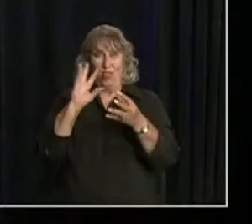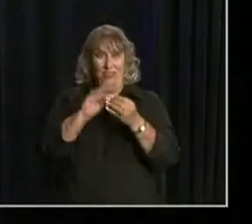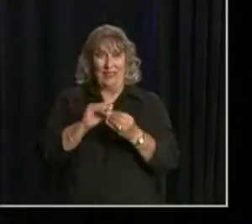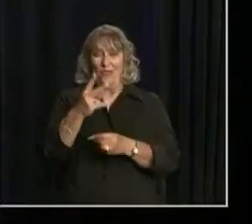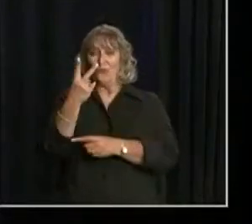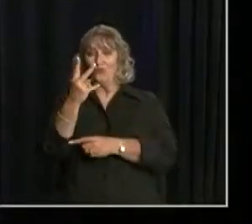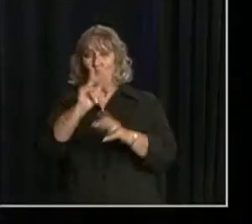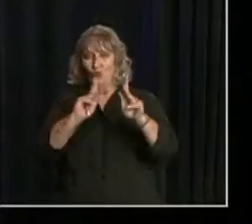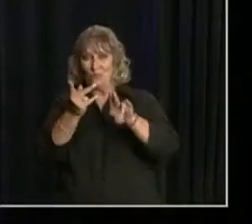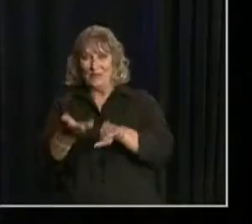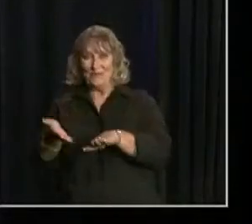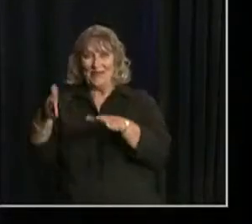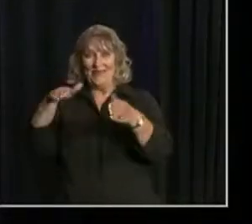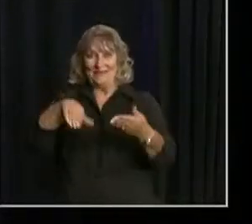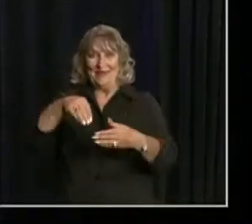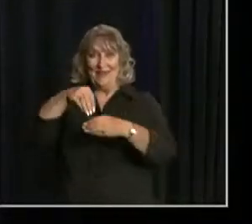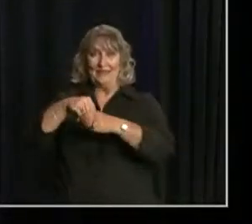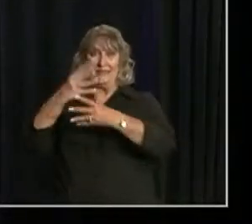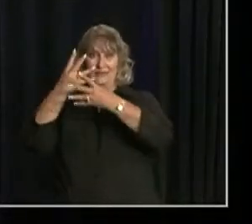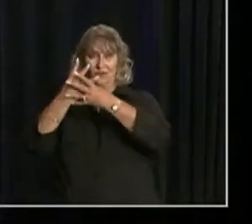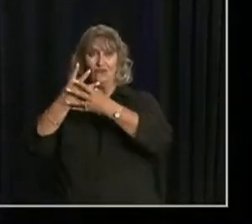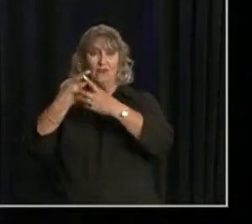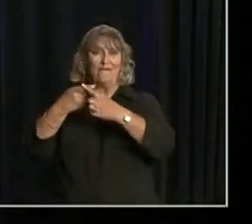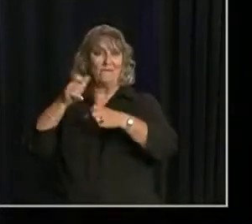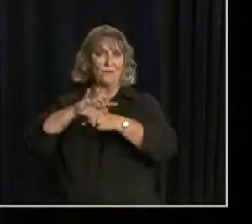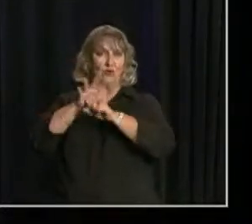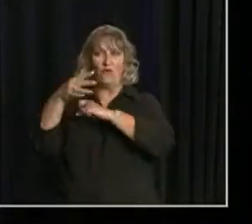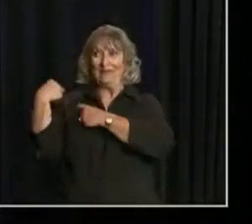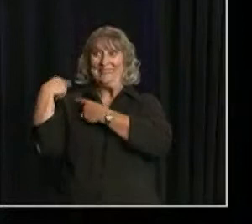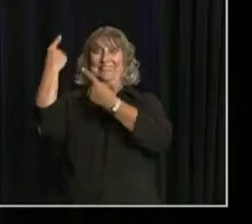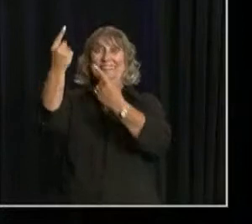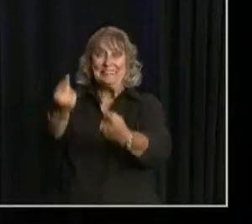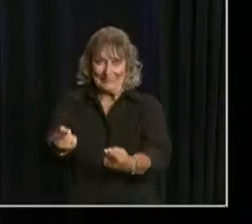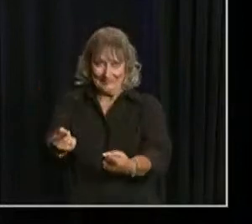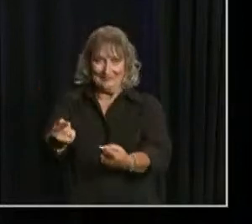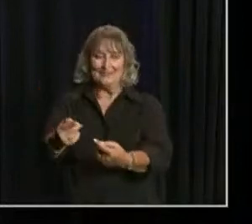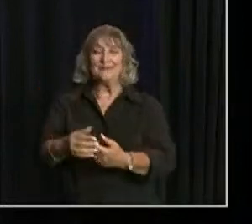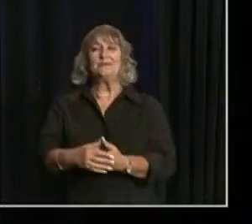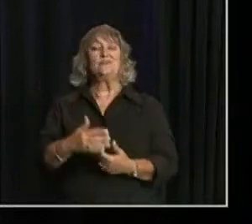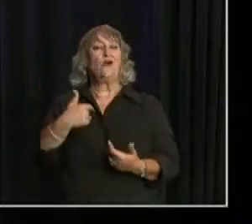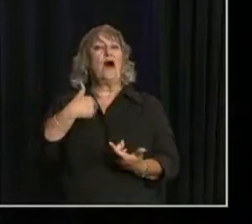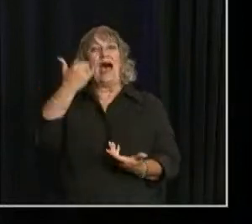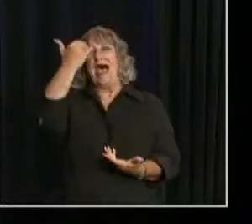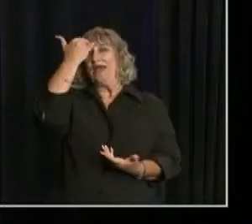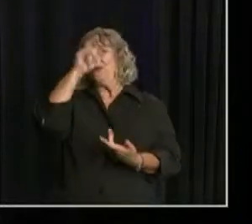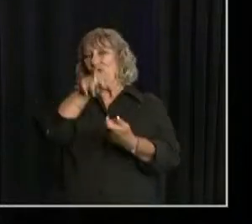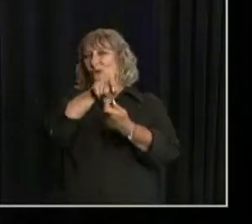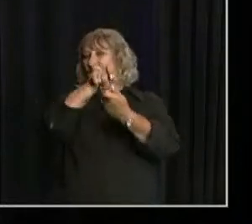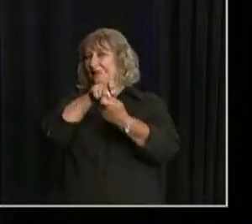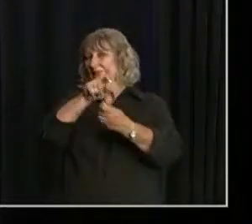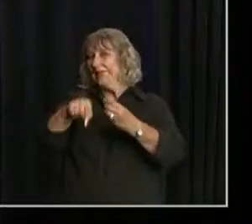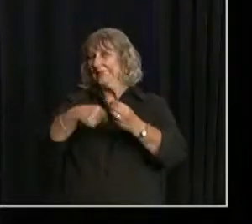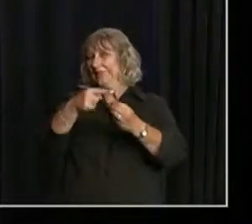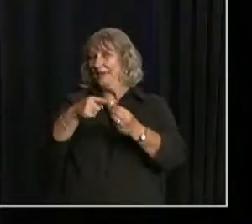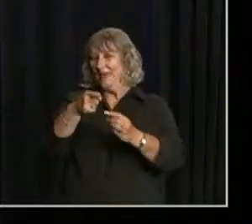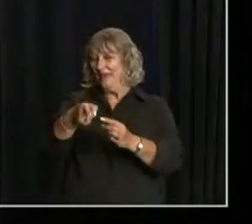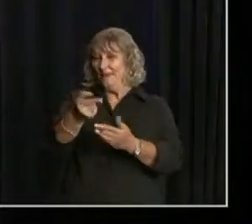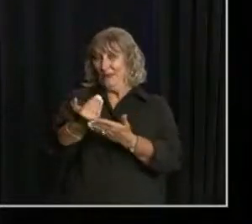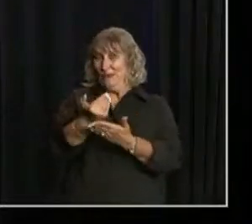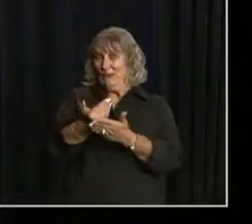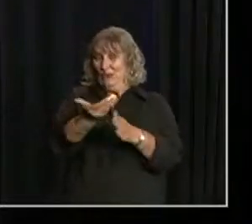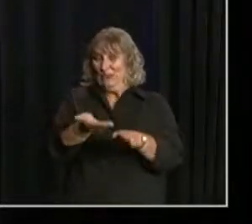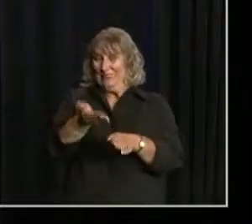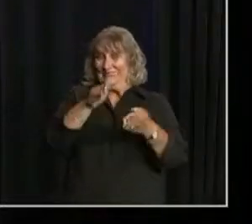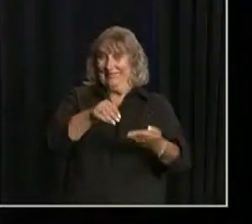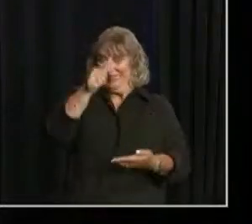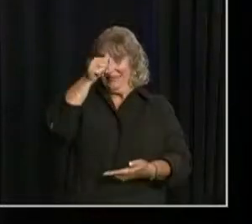the jail over the course of COVID. So I don't have any details on that particular inmate,